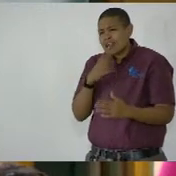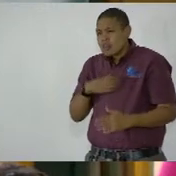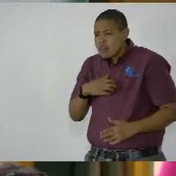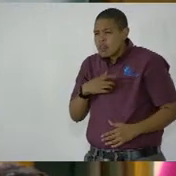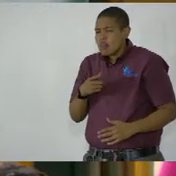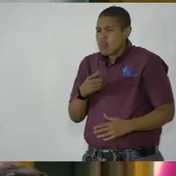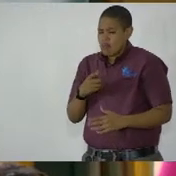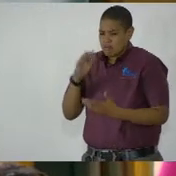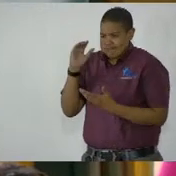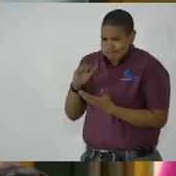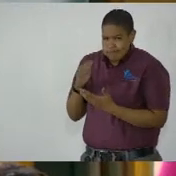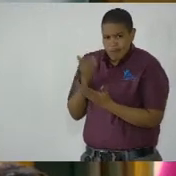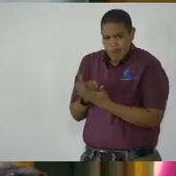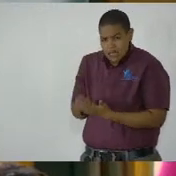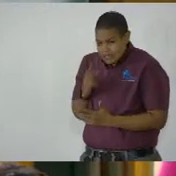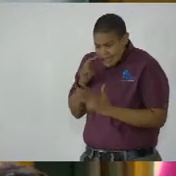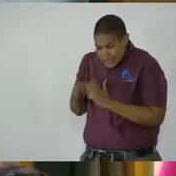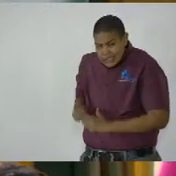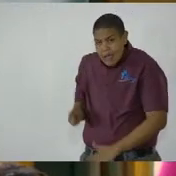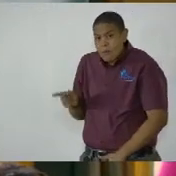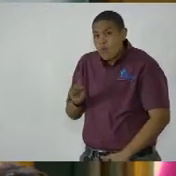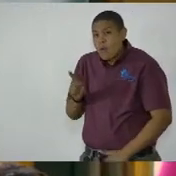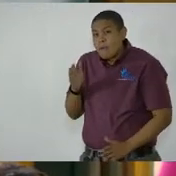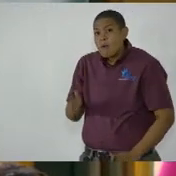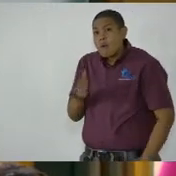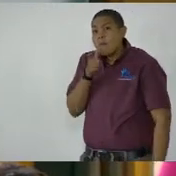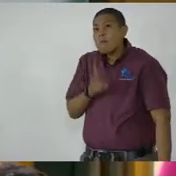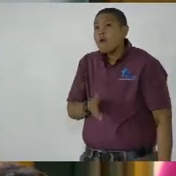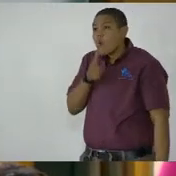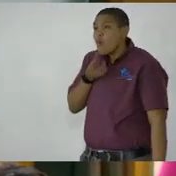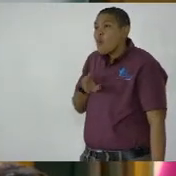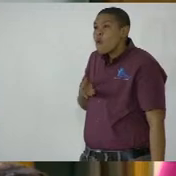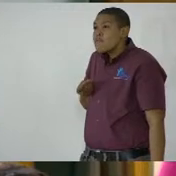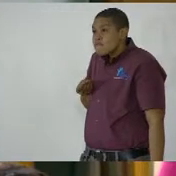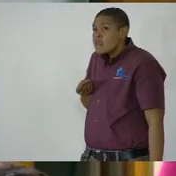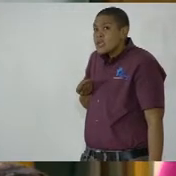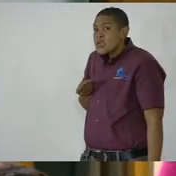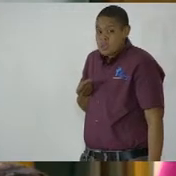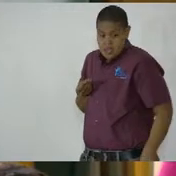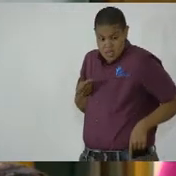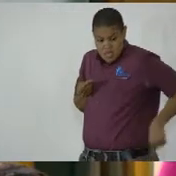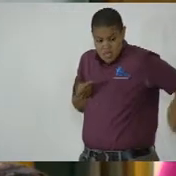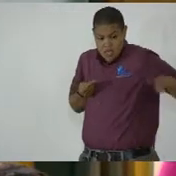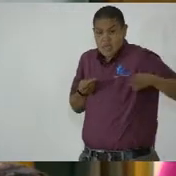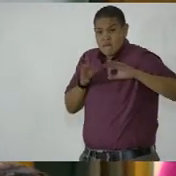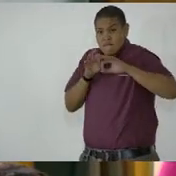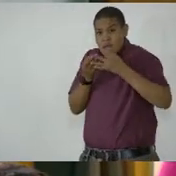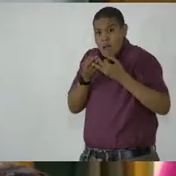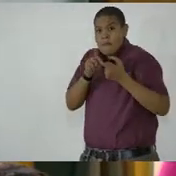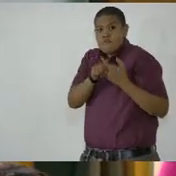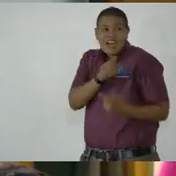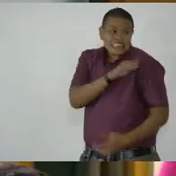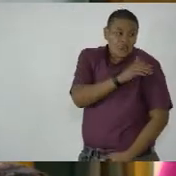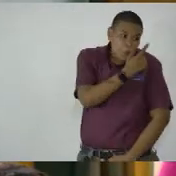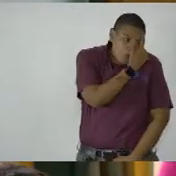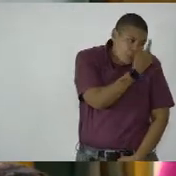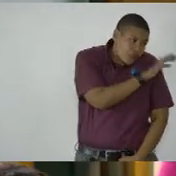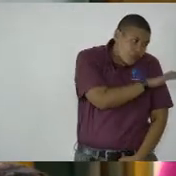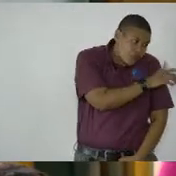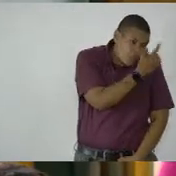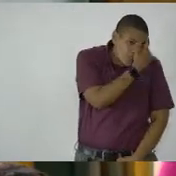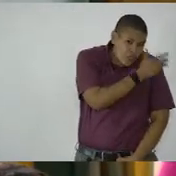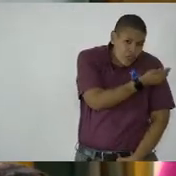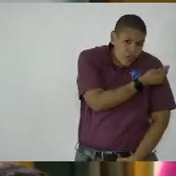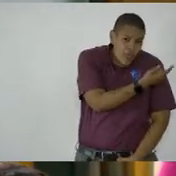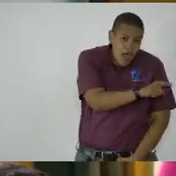examined, and where possible, the victim or the victim's family and friends are consulted. This